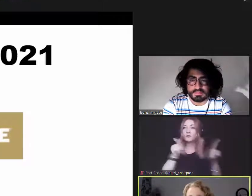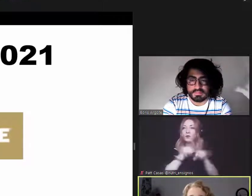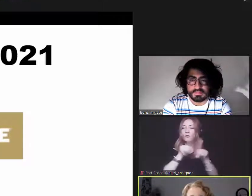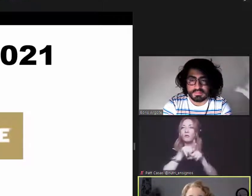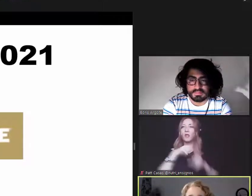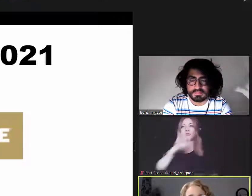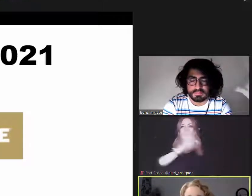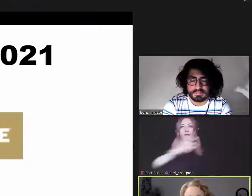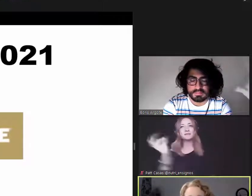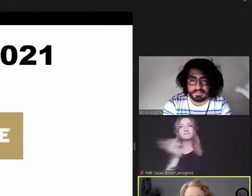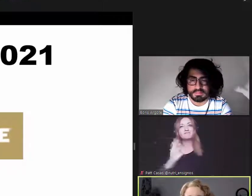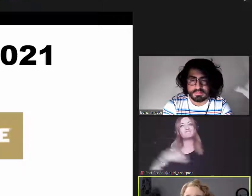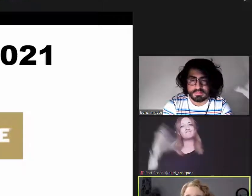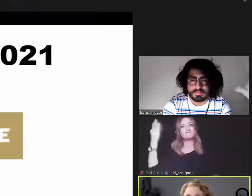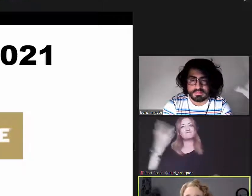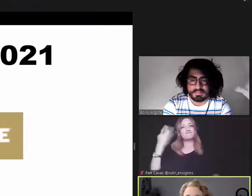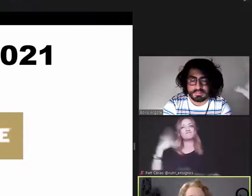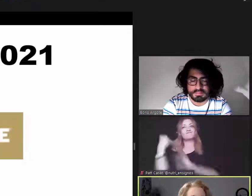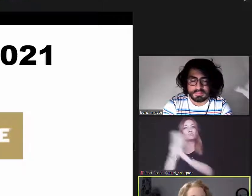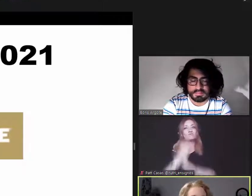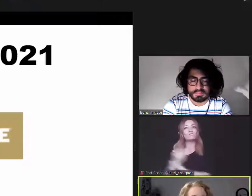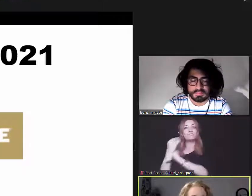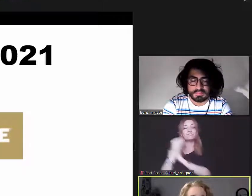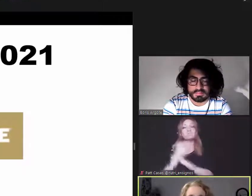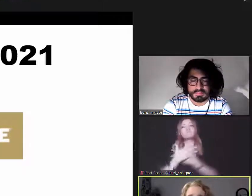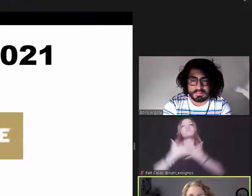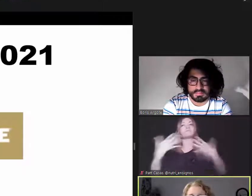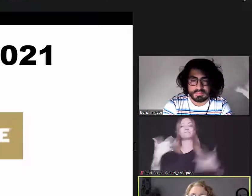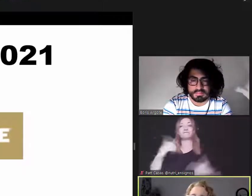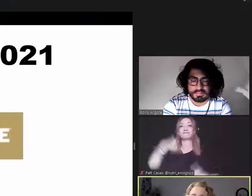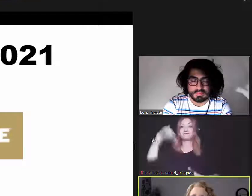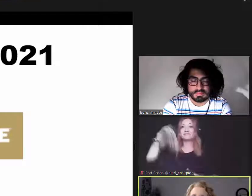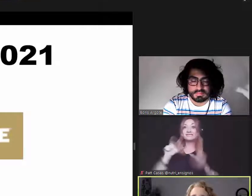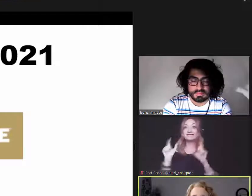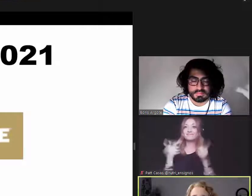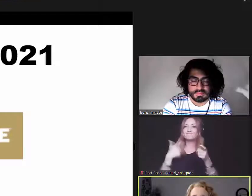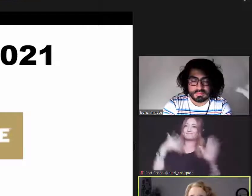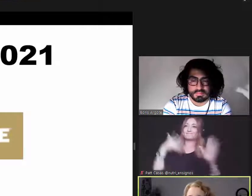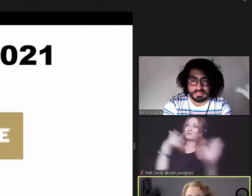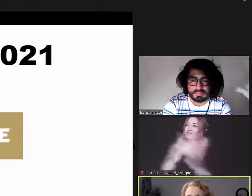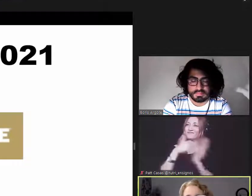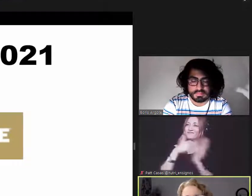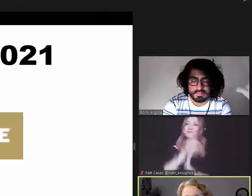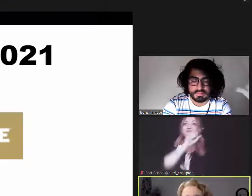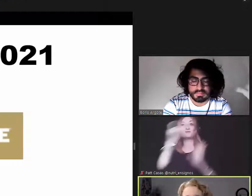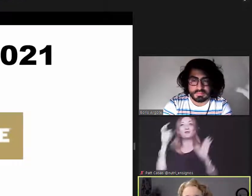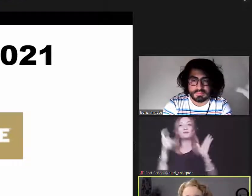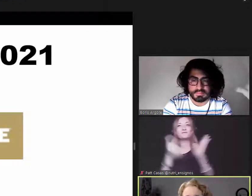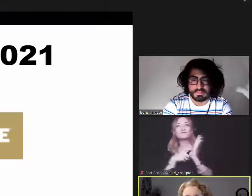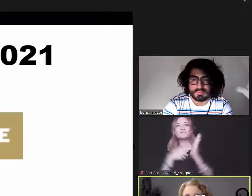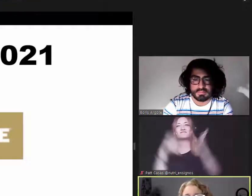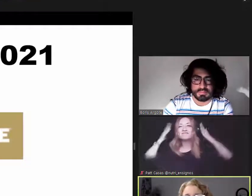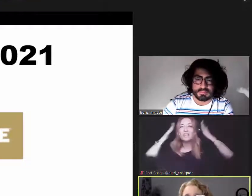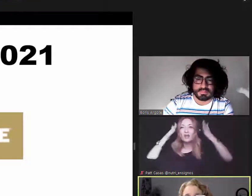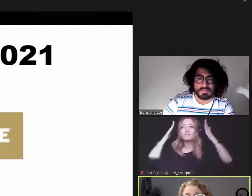these simple tips in the presentation this evening, I'm positive that you're going to achieve